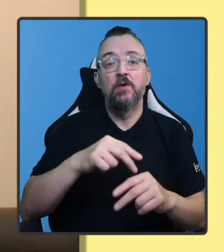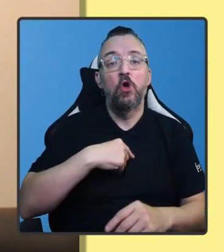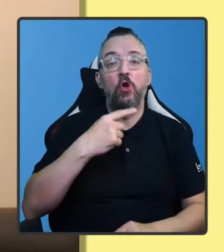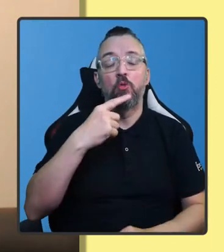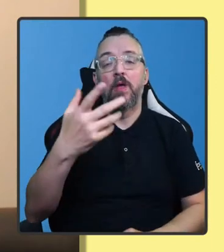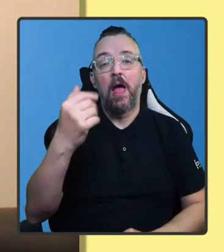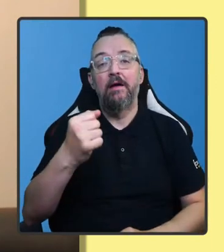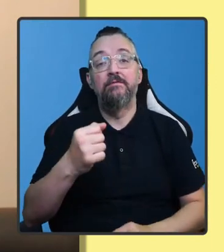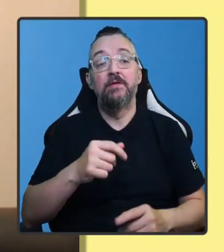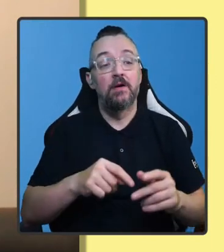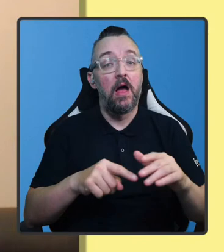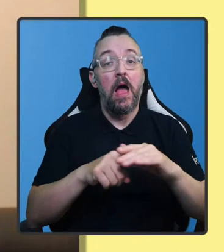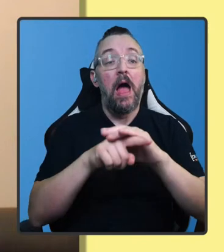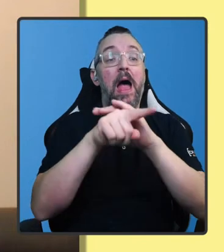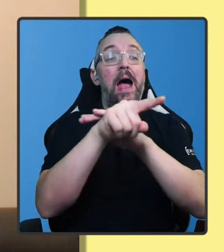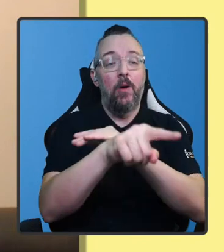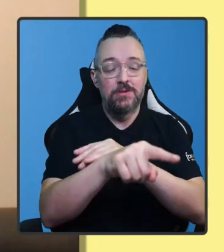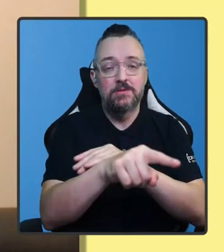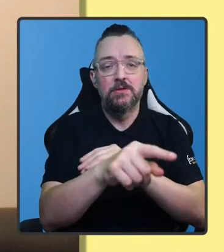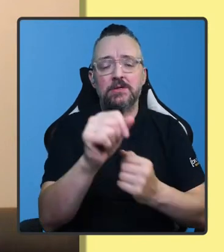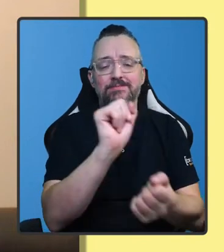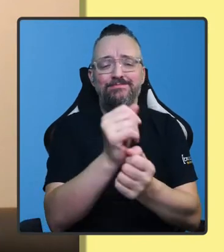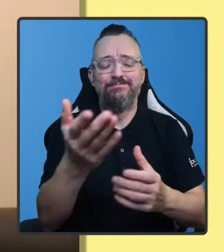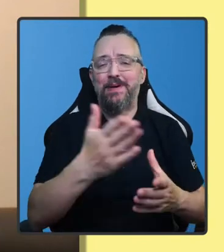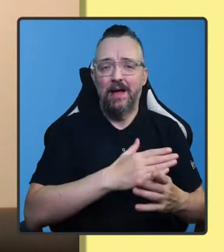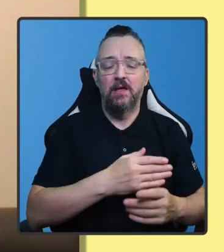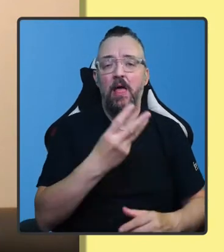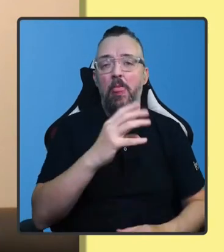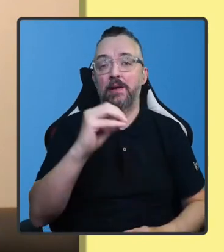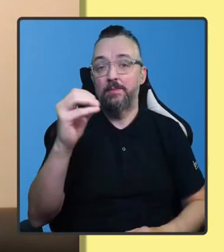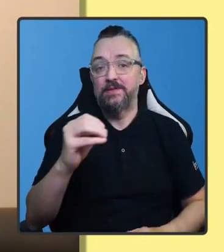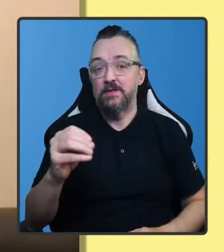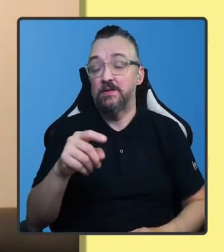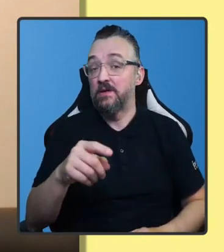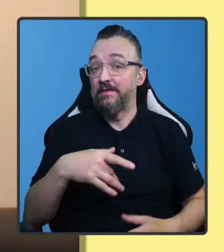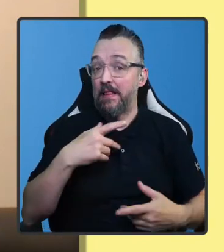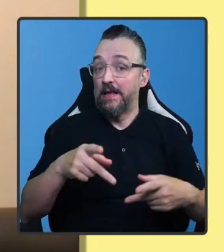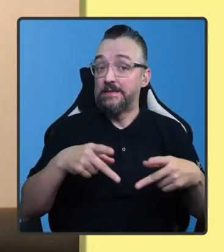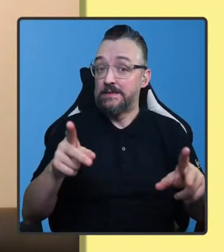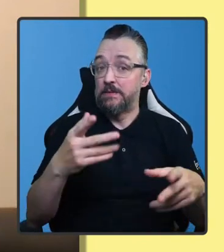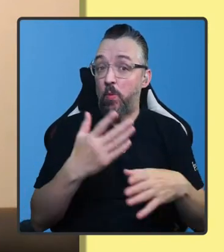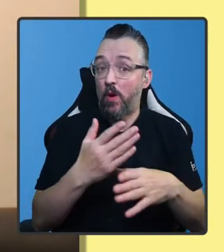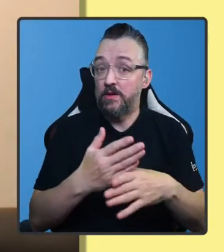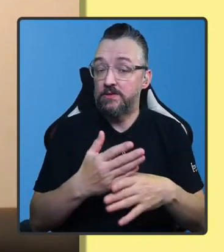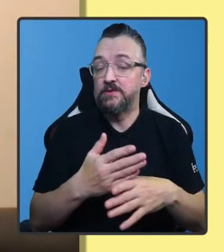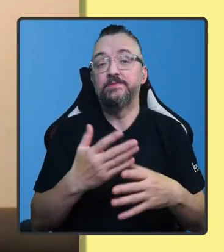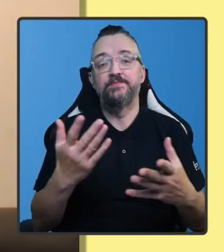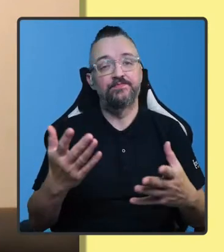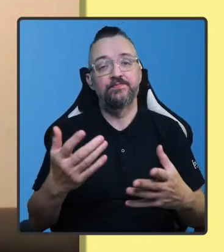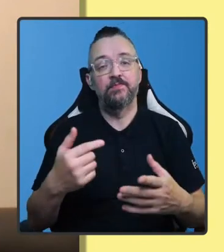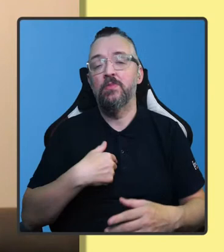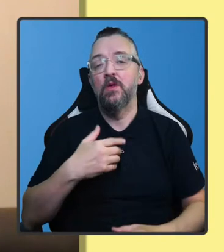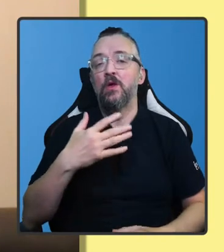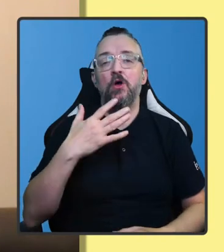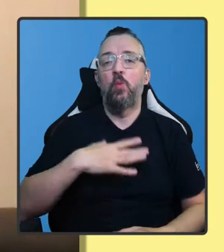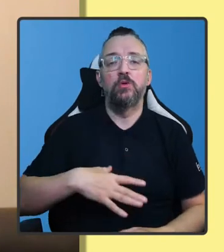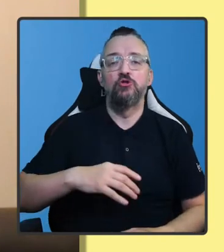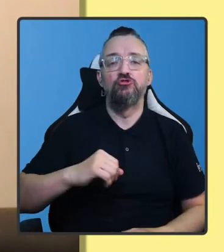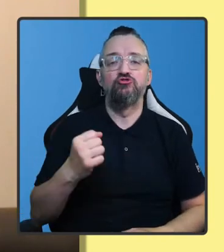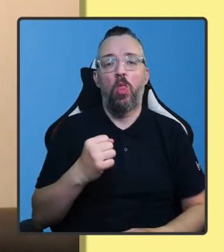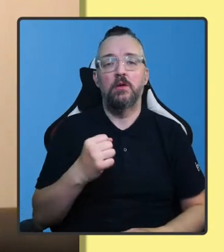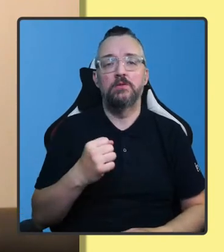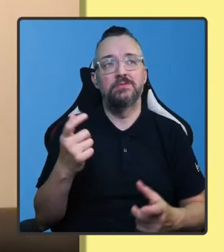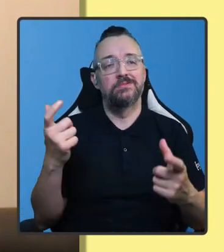of nearly 30%? Would you conclude that we have a system that works? Conference, I don't want Scotland to be the incarceration